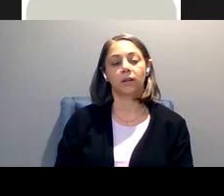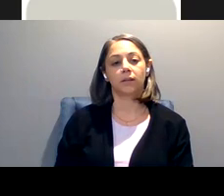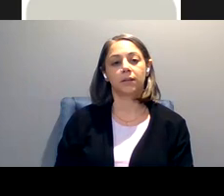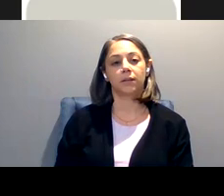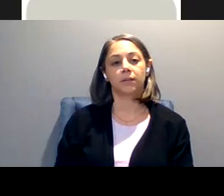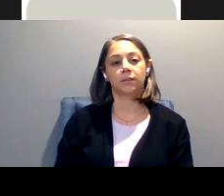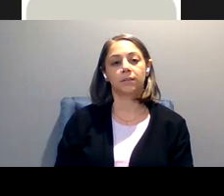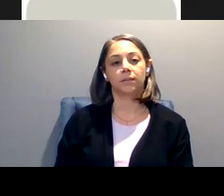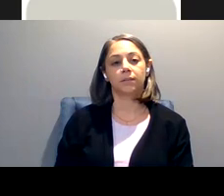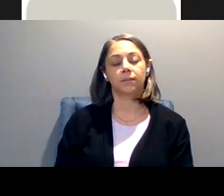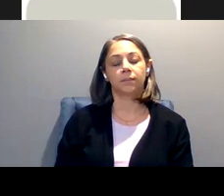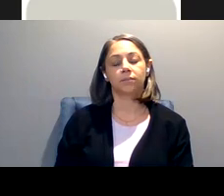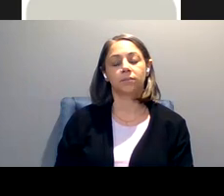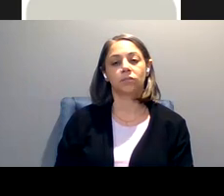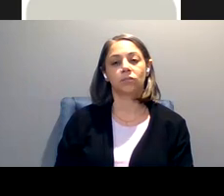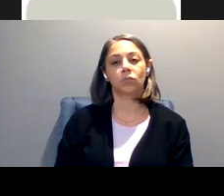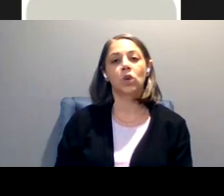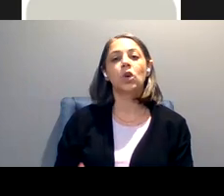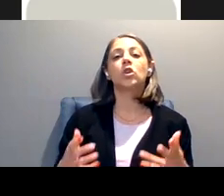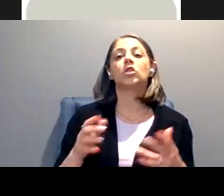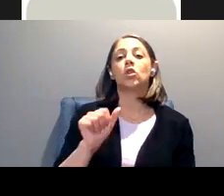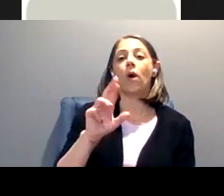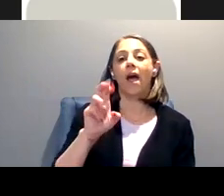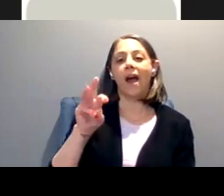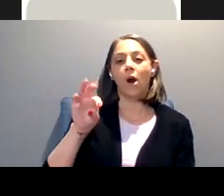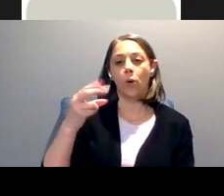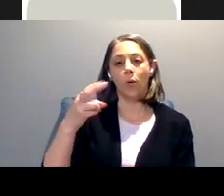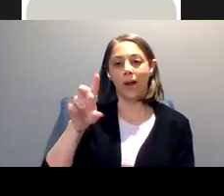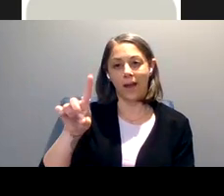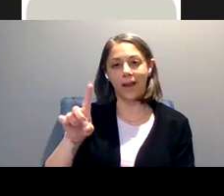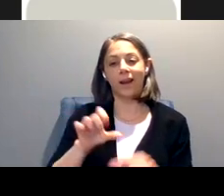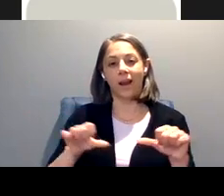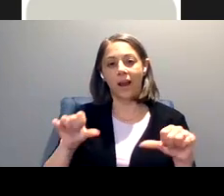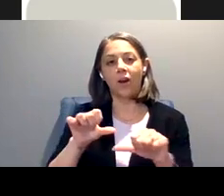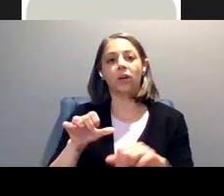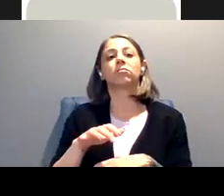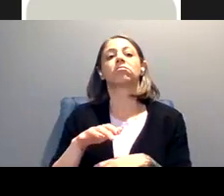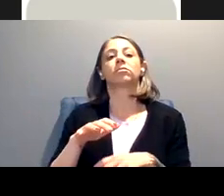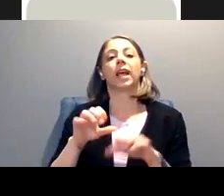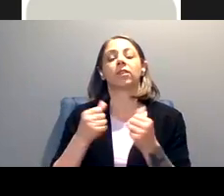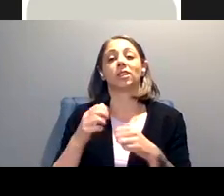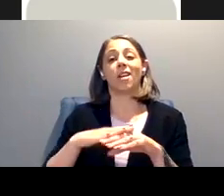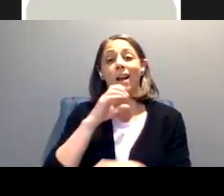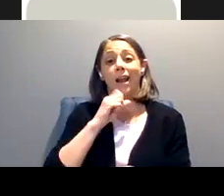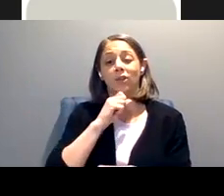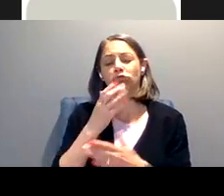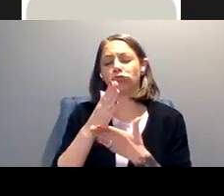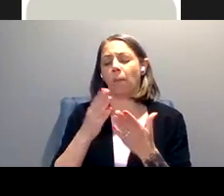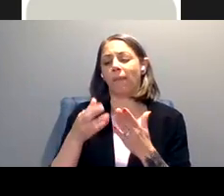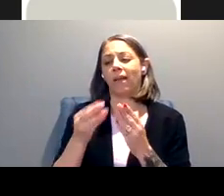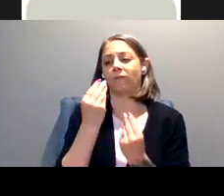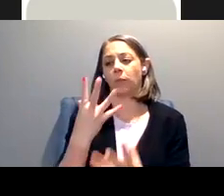A little bit about the Arrowhead Area Agency on Aging before we get into some of the context